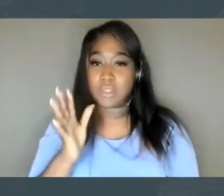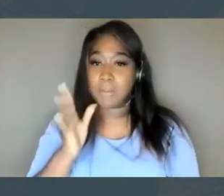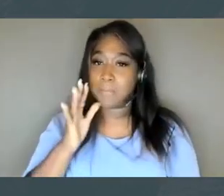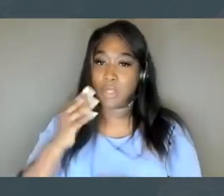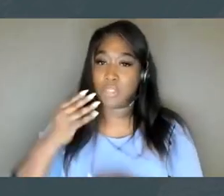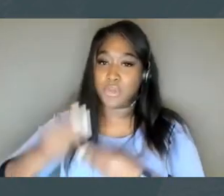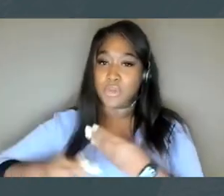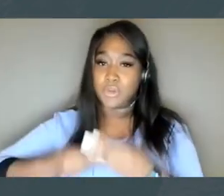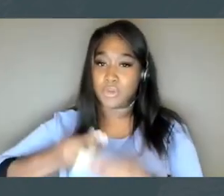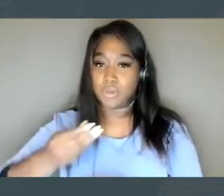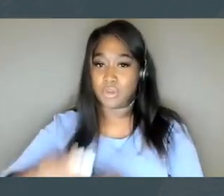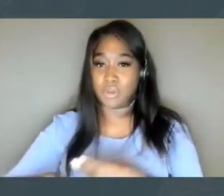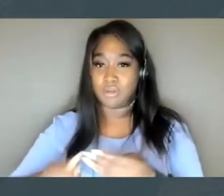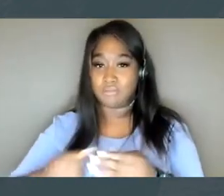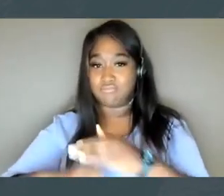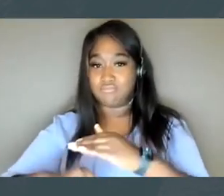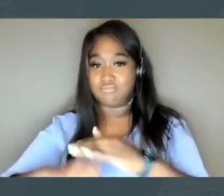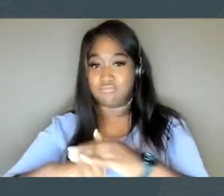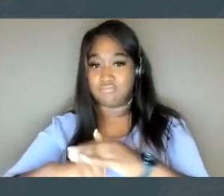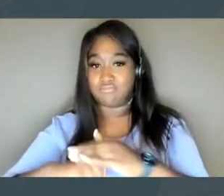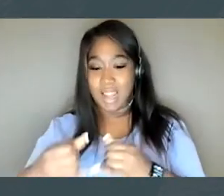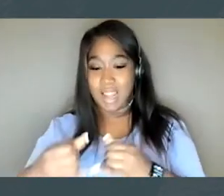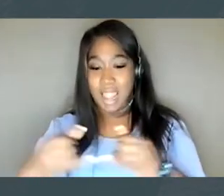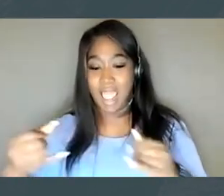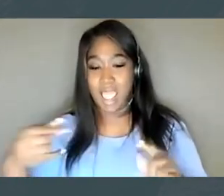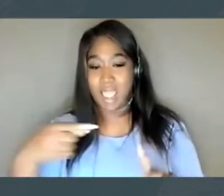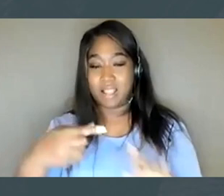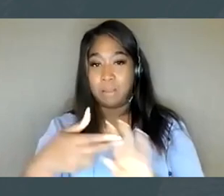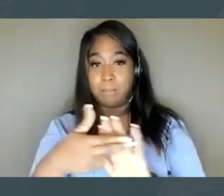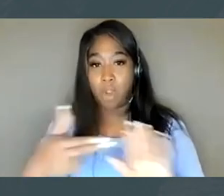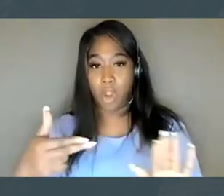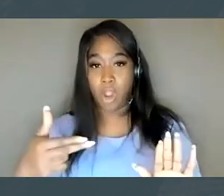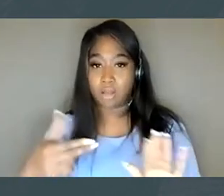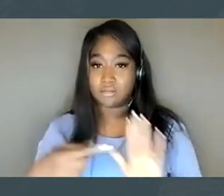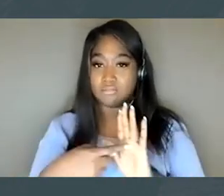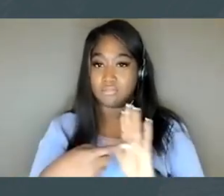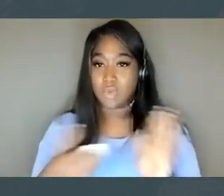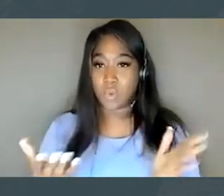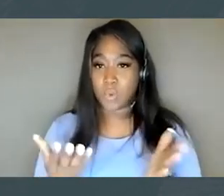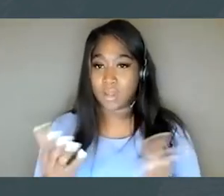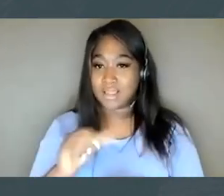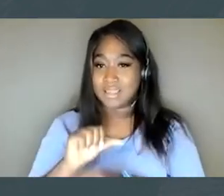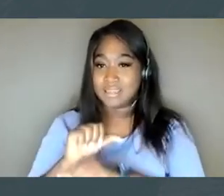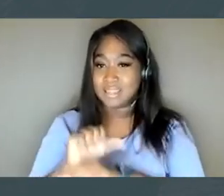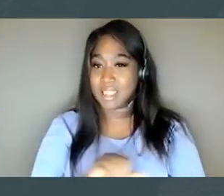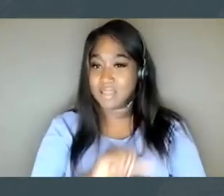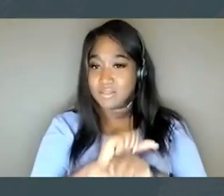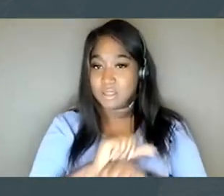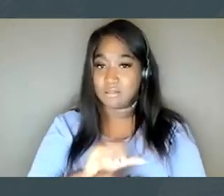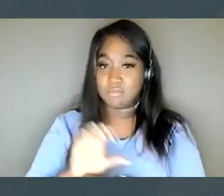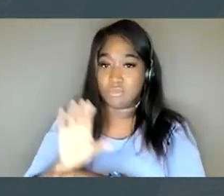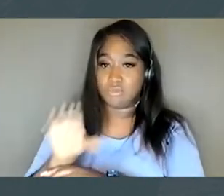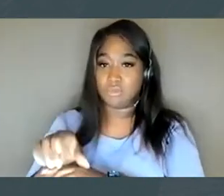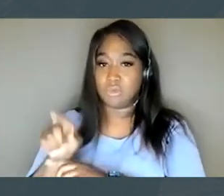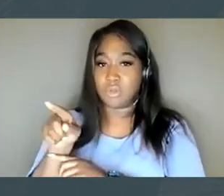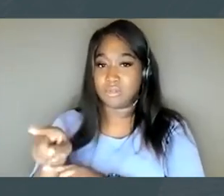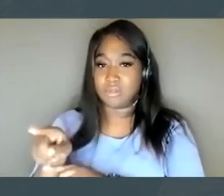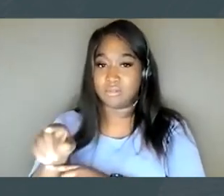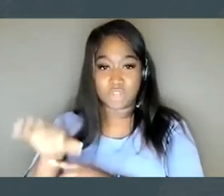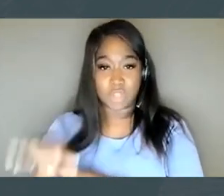that mark of enslavement, you know, on the child, what it means